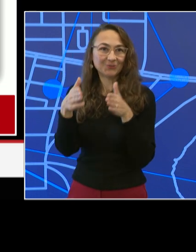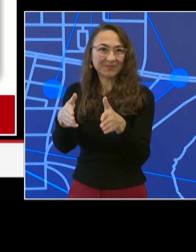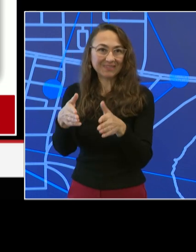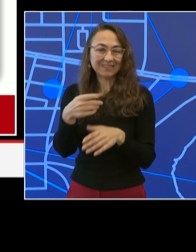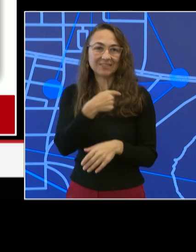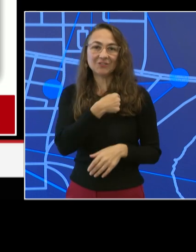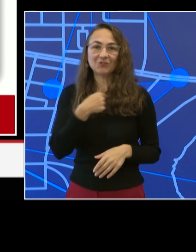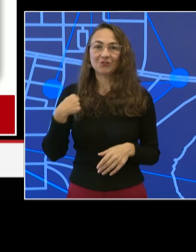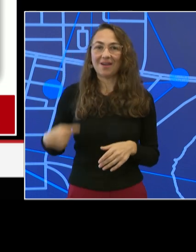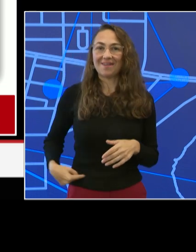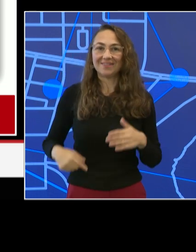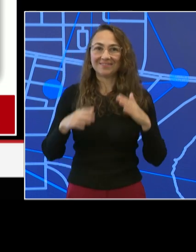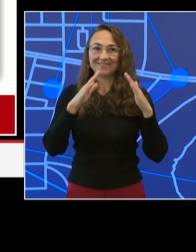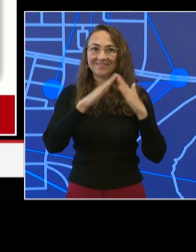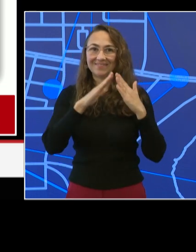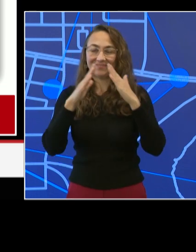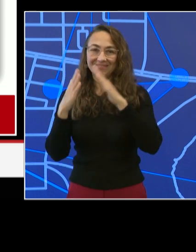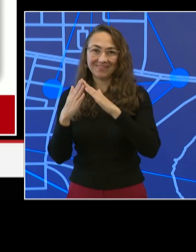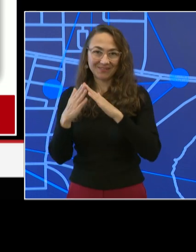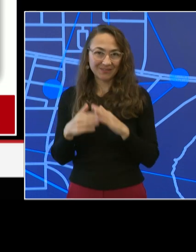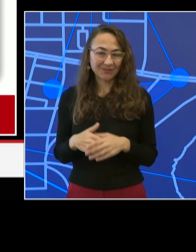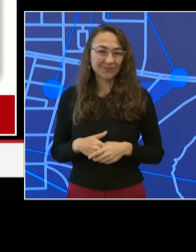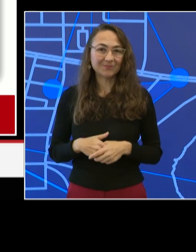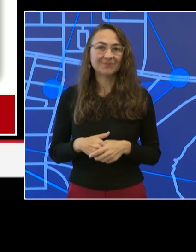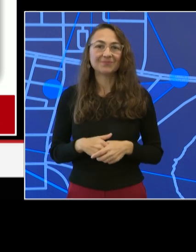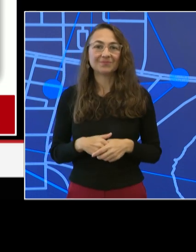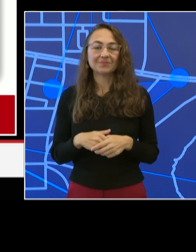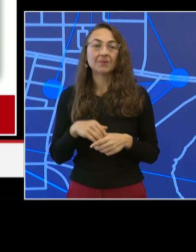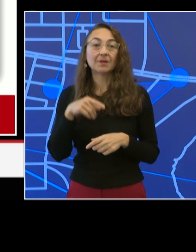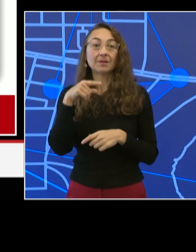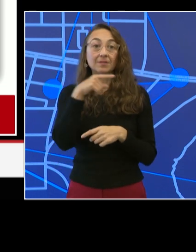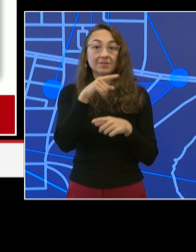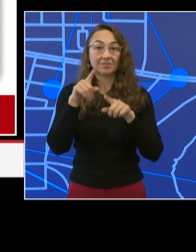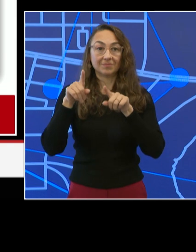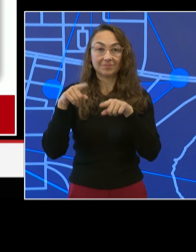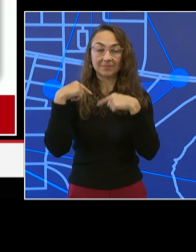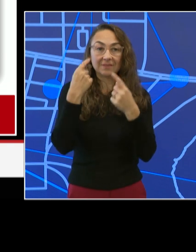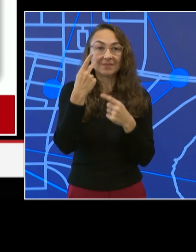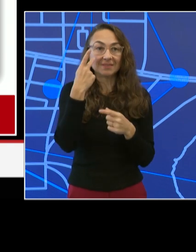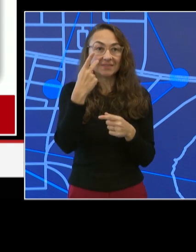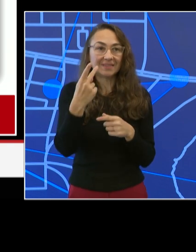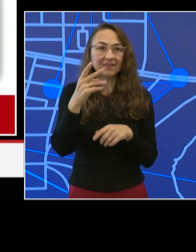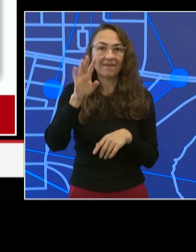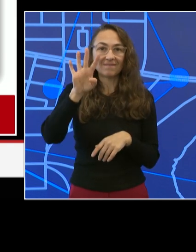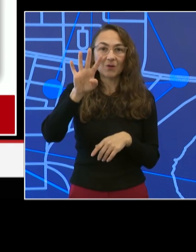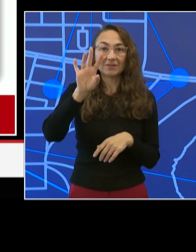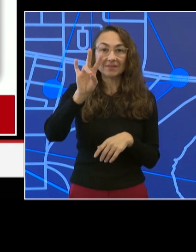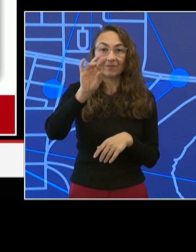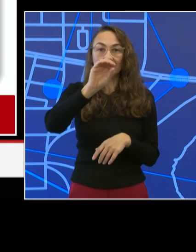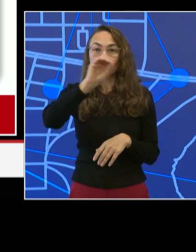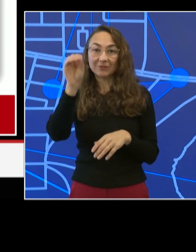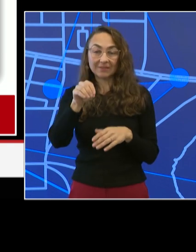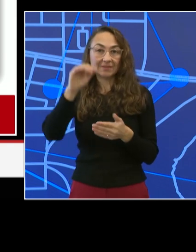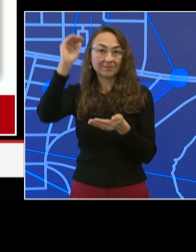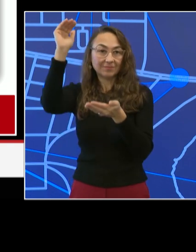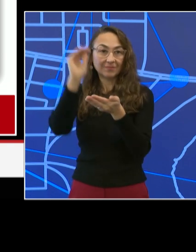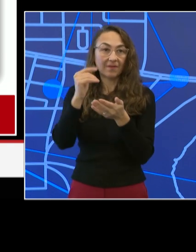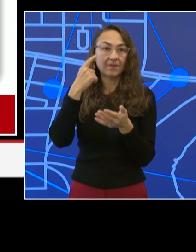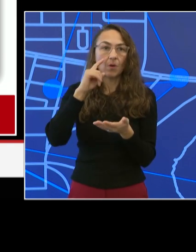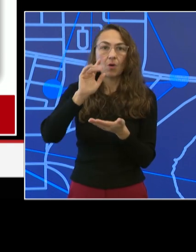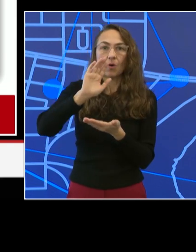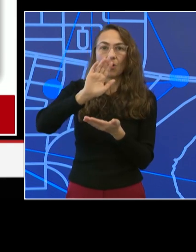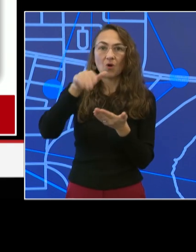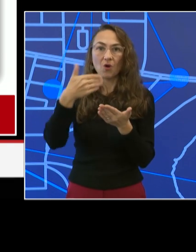nearly 90% drop in violent crime, a nearly 40% reduction in property crime, and a